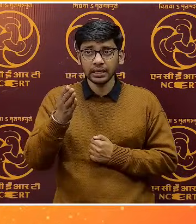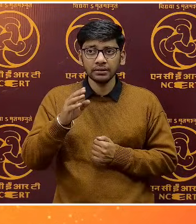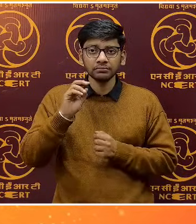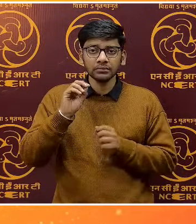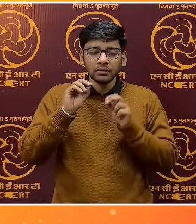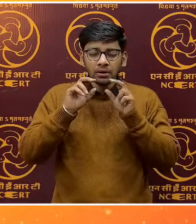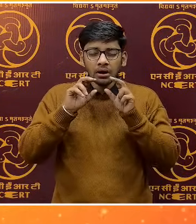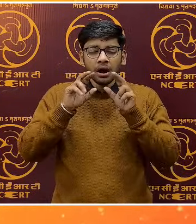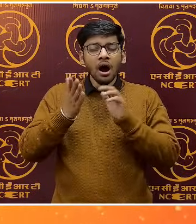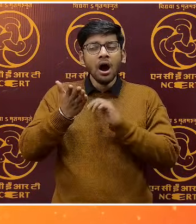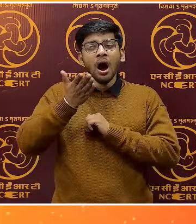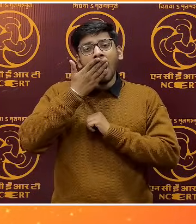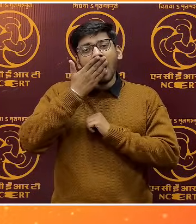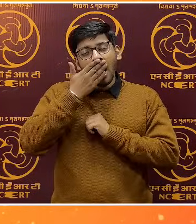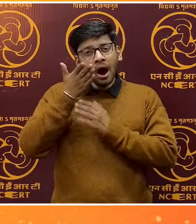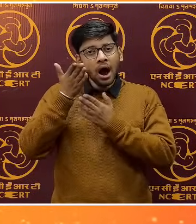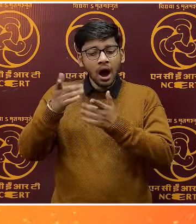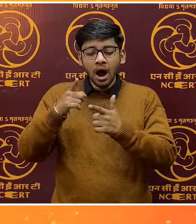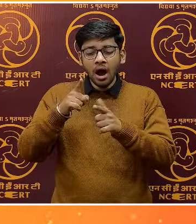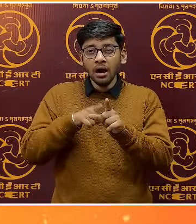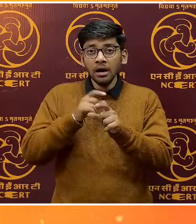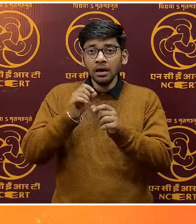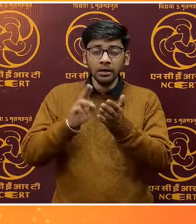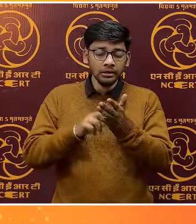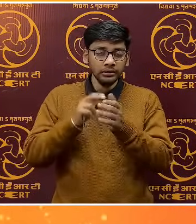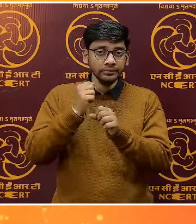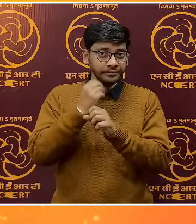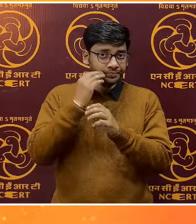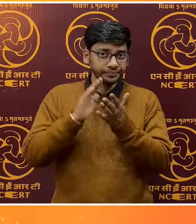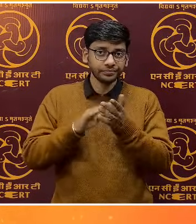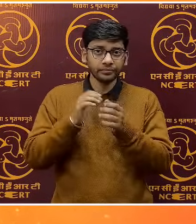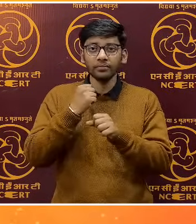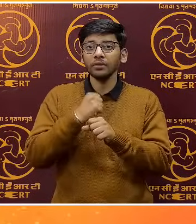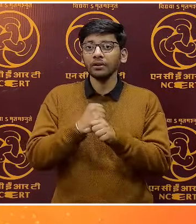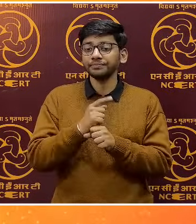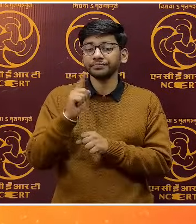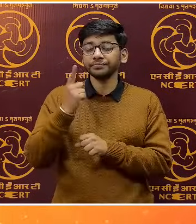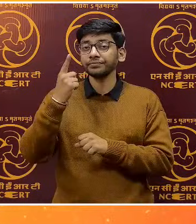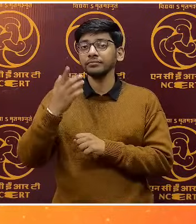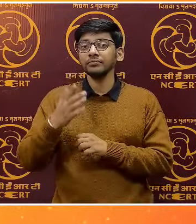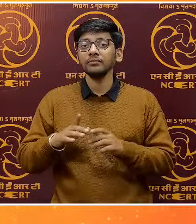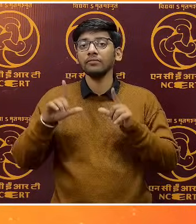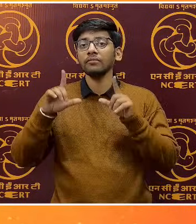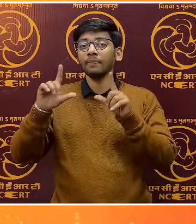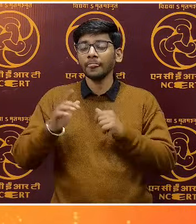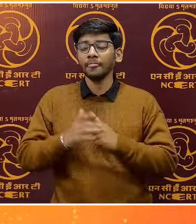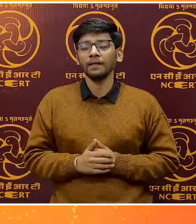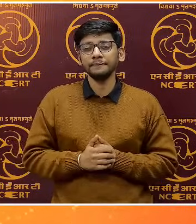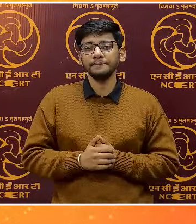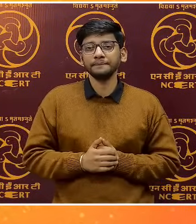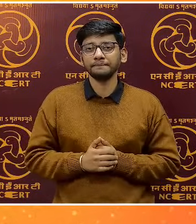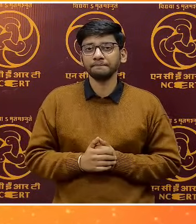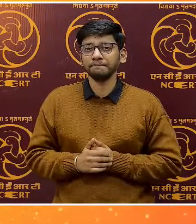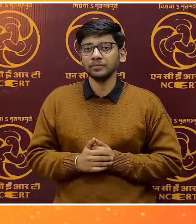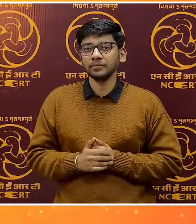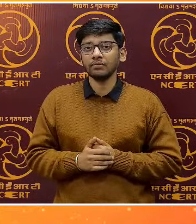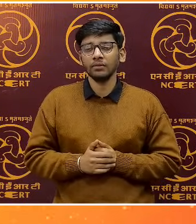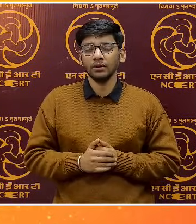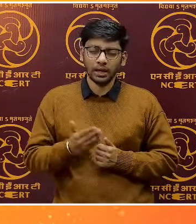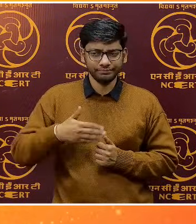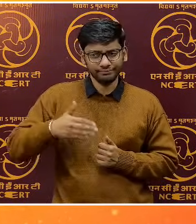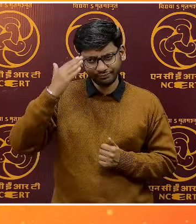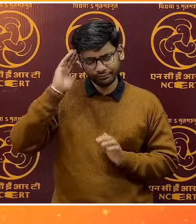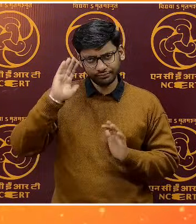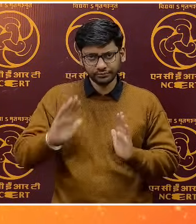be the first guy. Yes, it is absolutely the first one, right? Now we know, ma'am, that